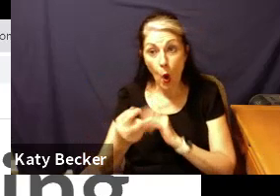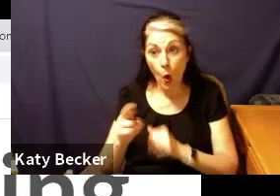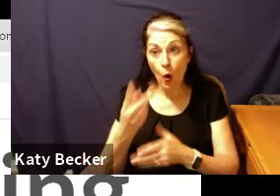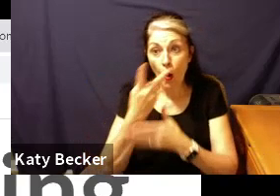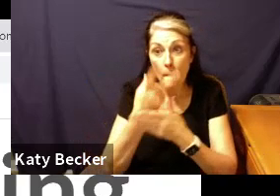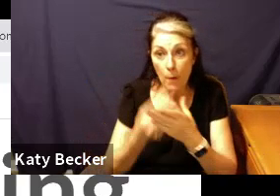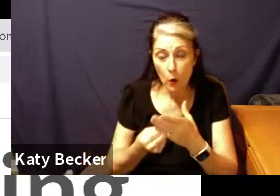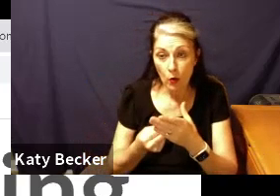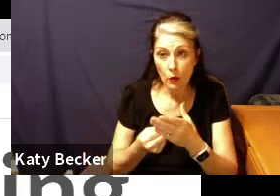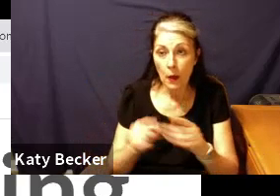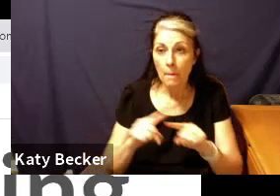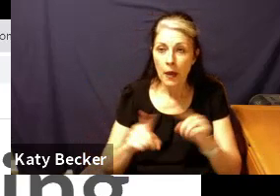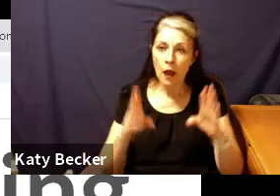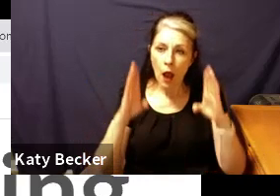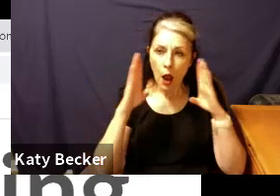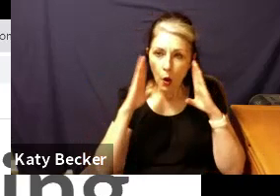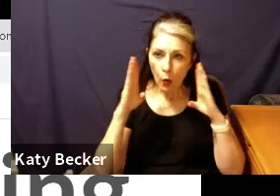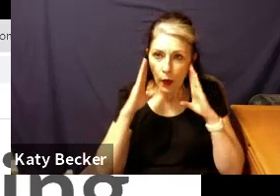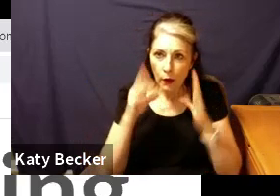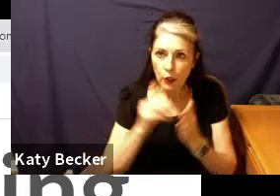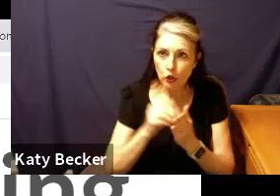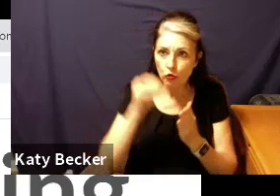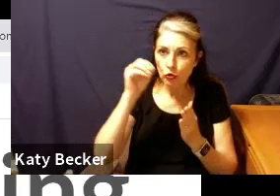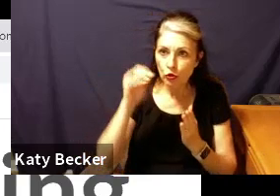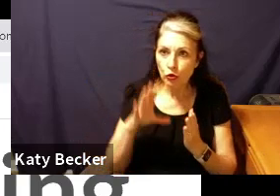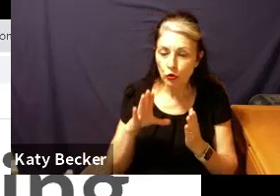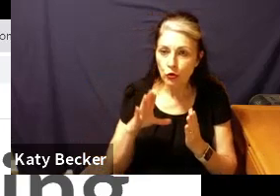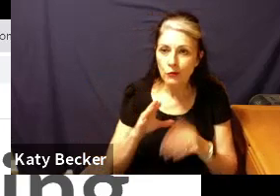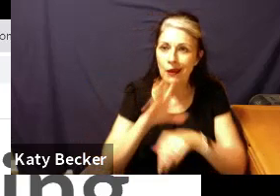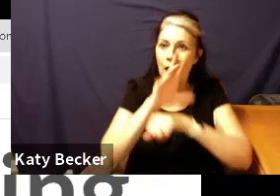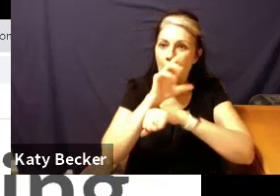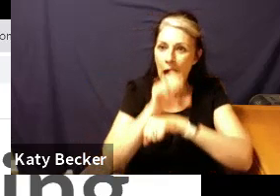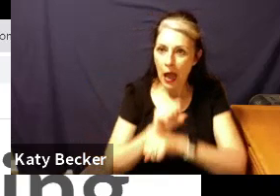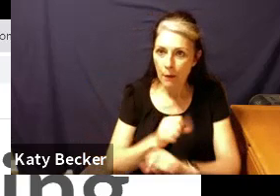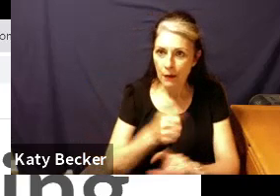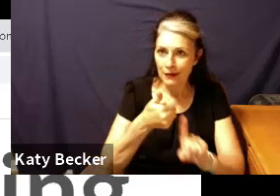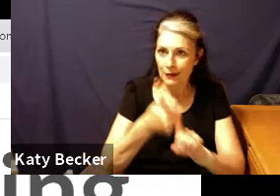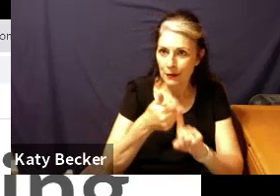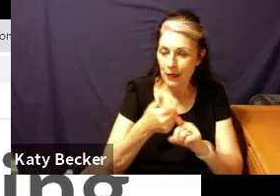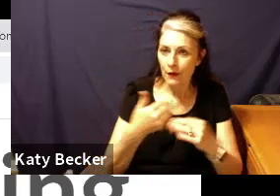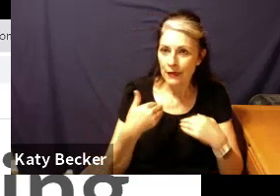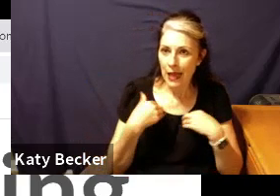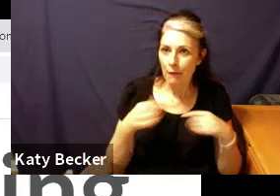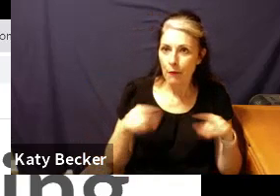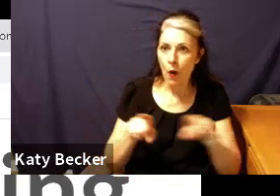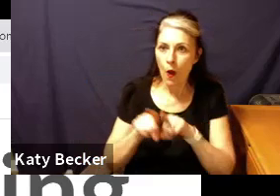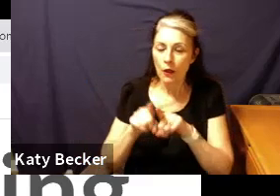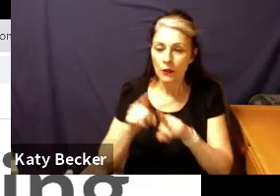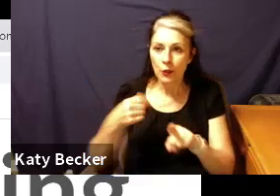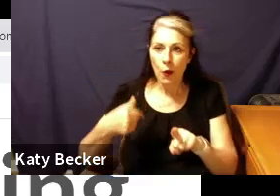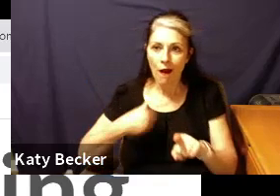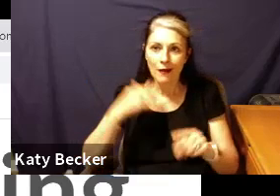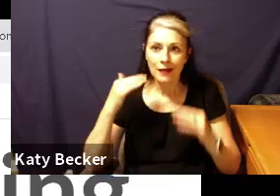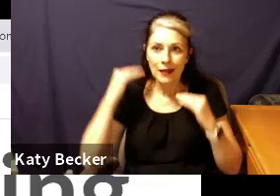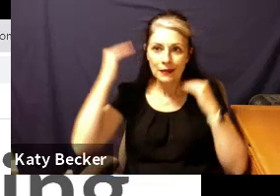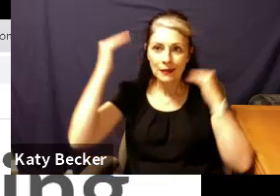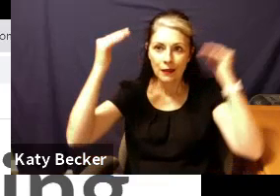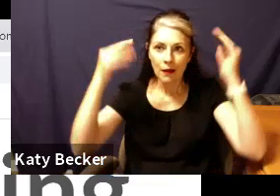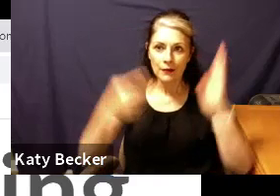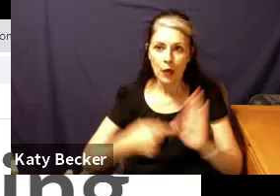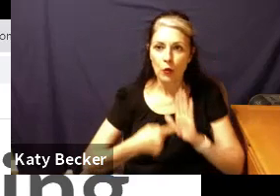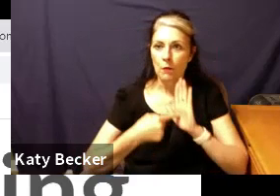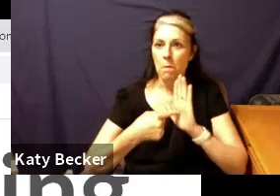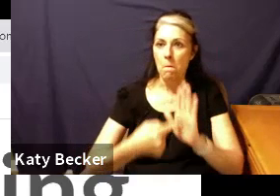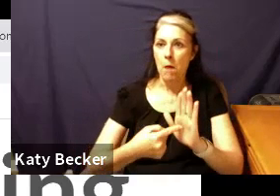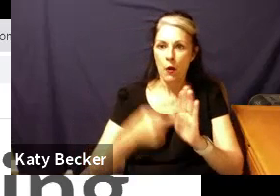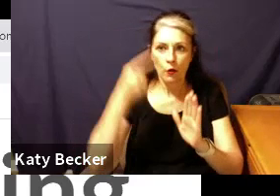about bringing awareness to our students about the habits that they have, but also for us as adults, how we model that behavior